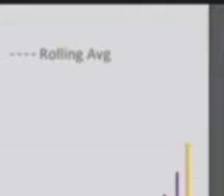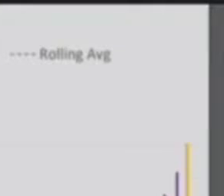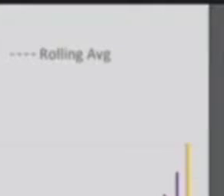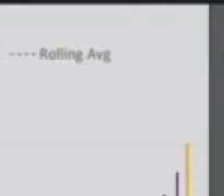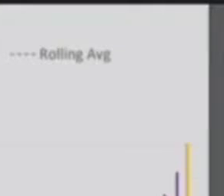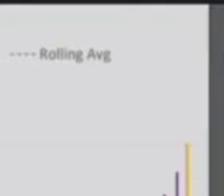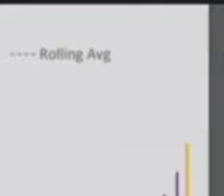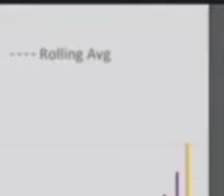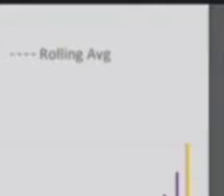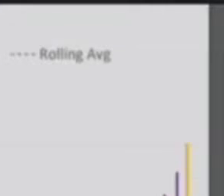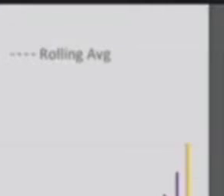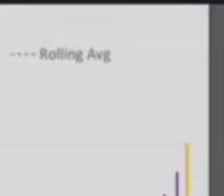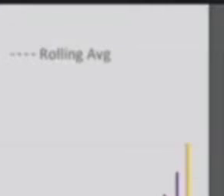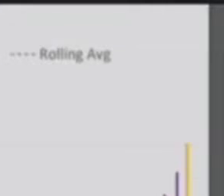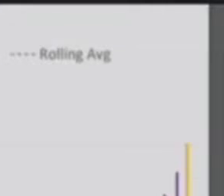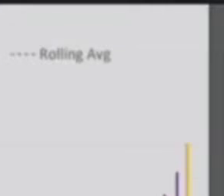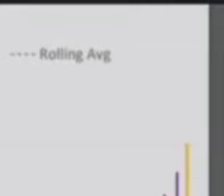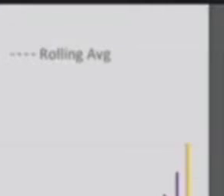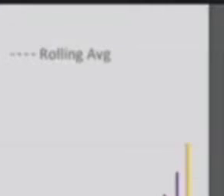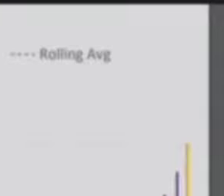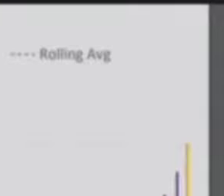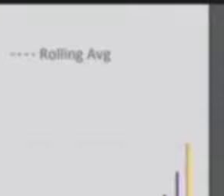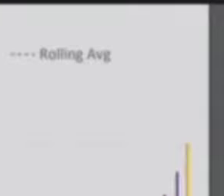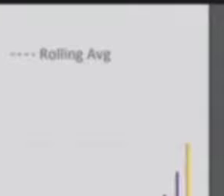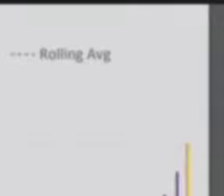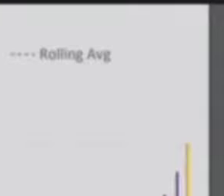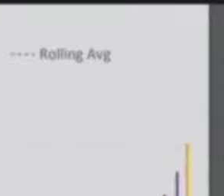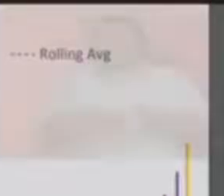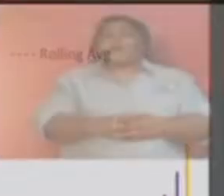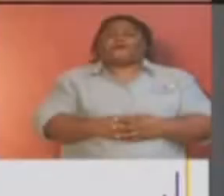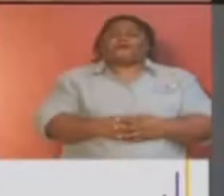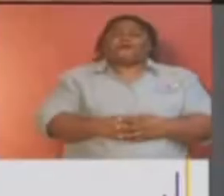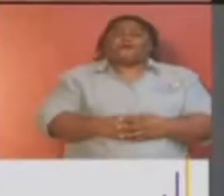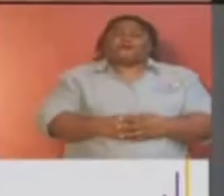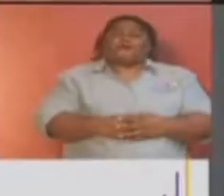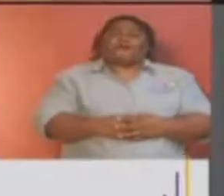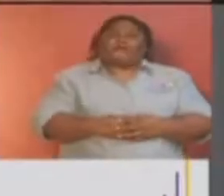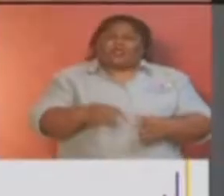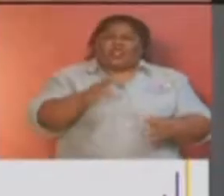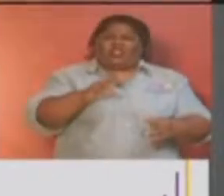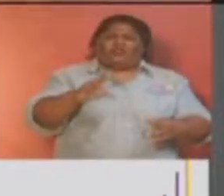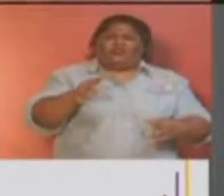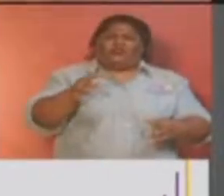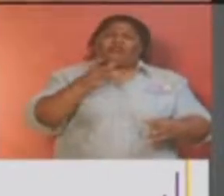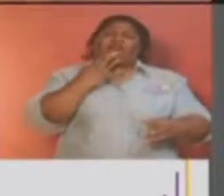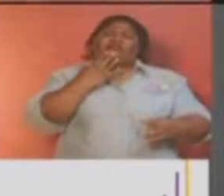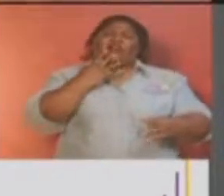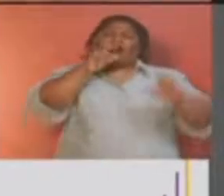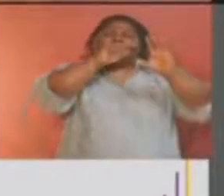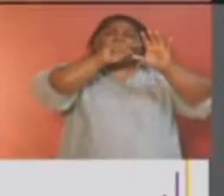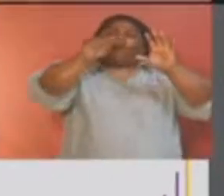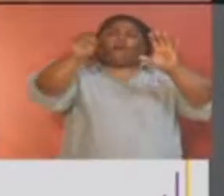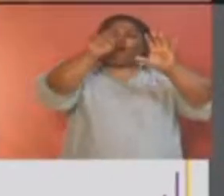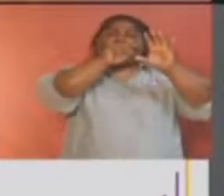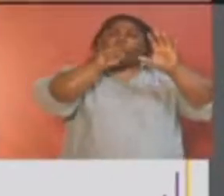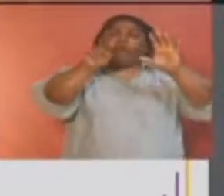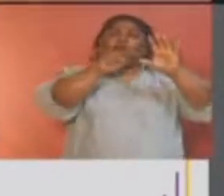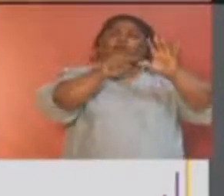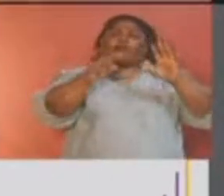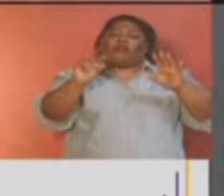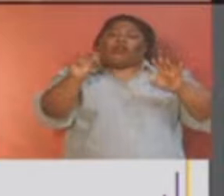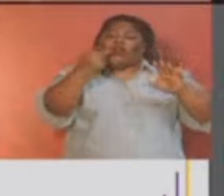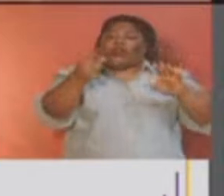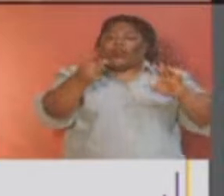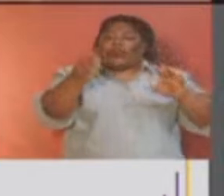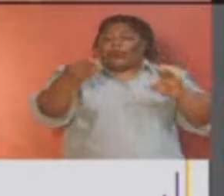our slide, which I hope we can all see, the right-hand side of the slide with the colorful bars going from green to blue